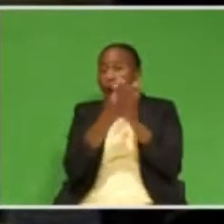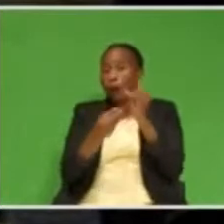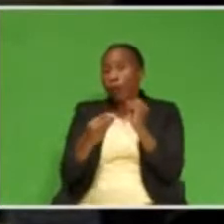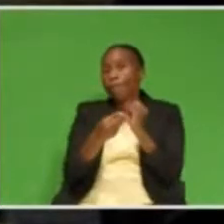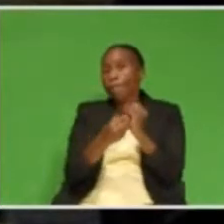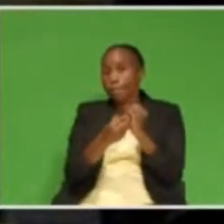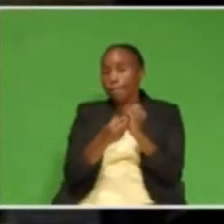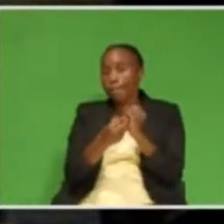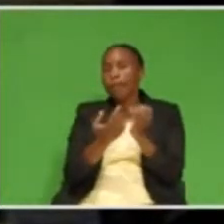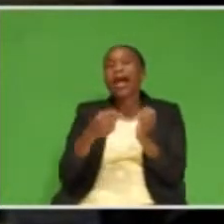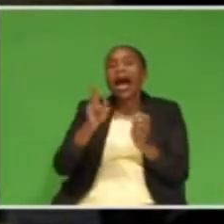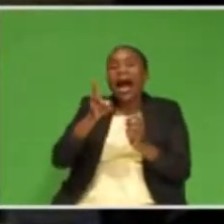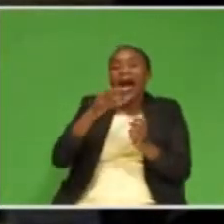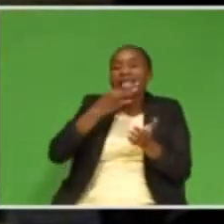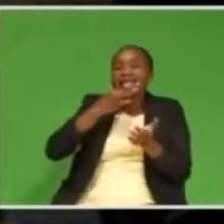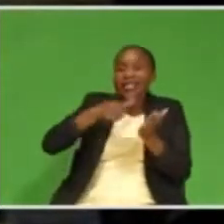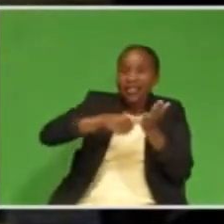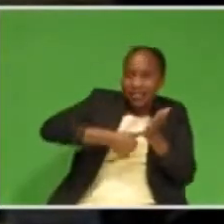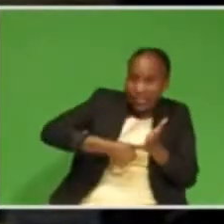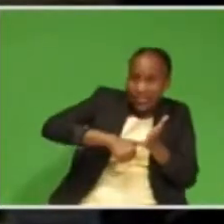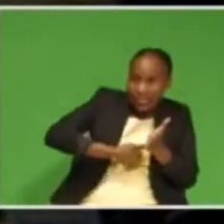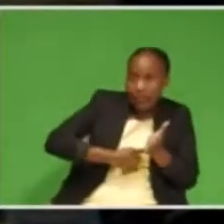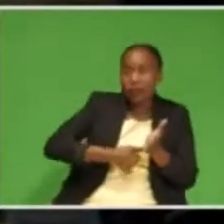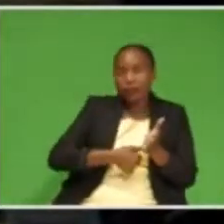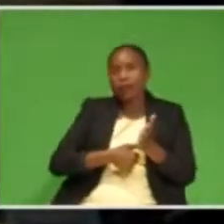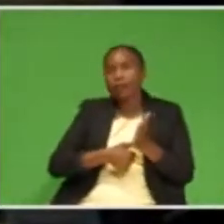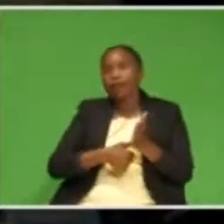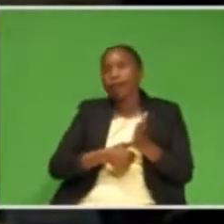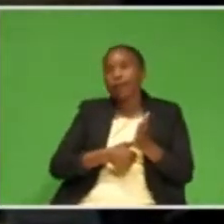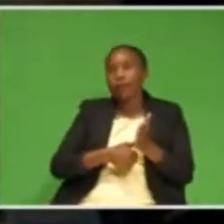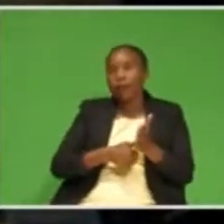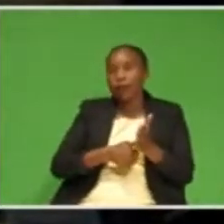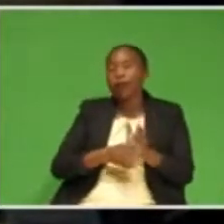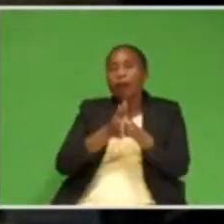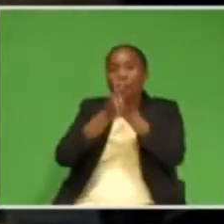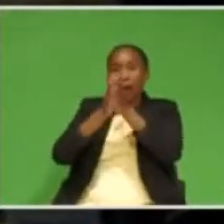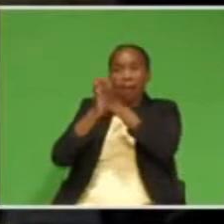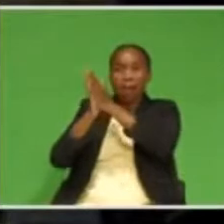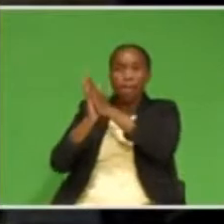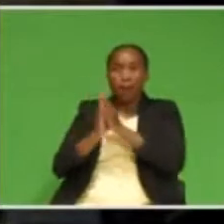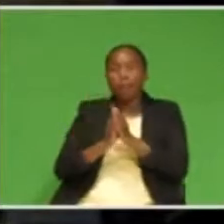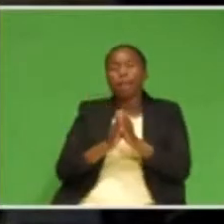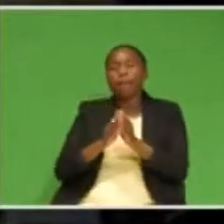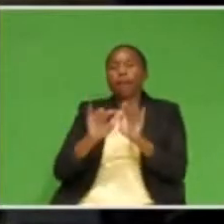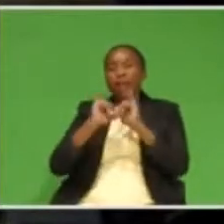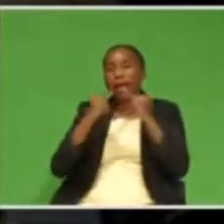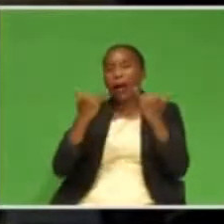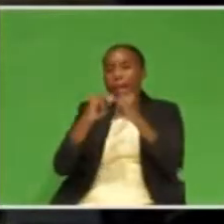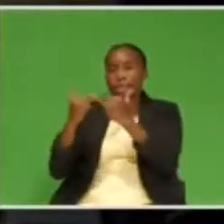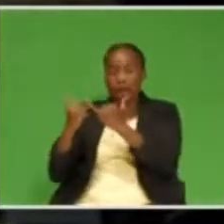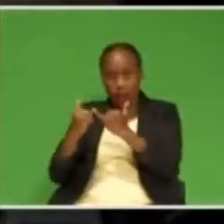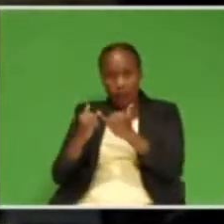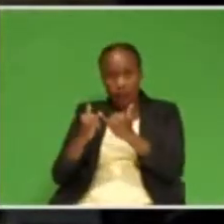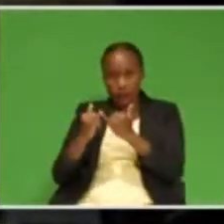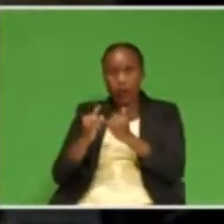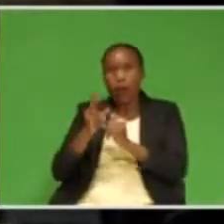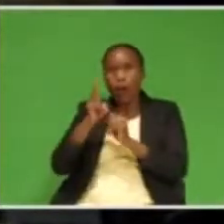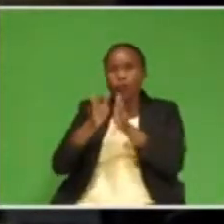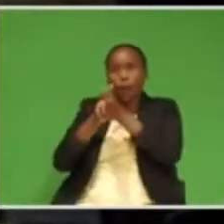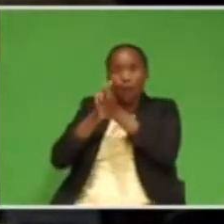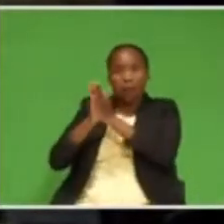We reiterate our call to companies. We reiterate our call also to